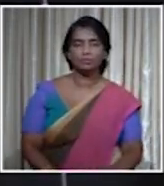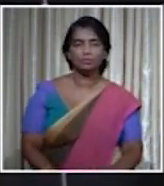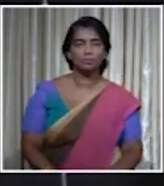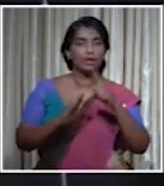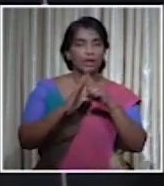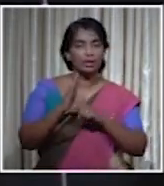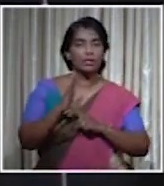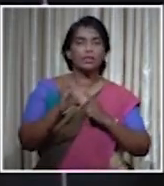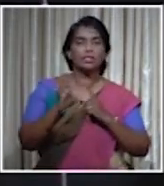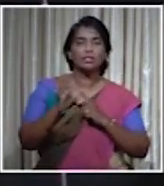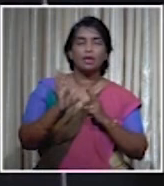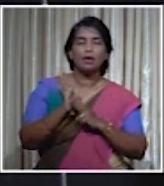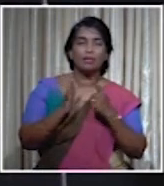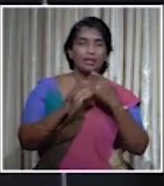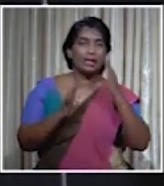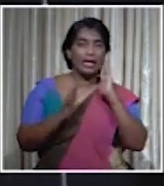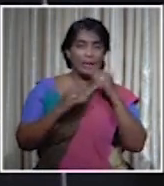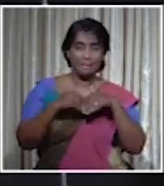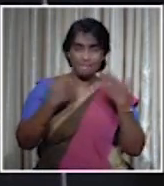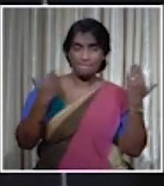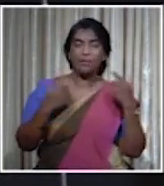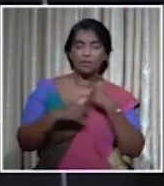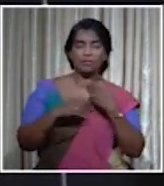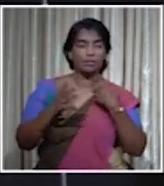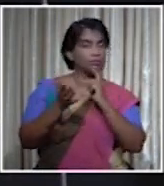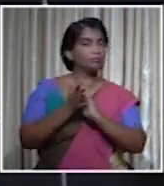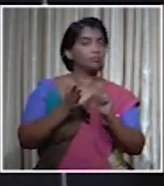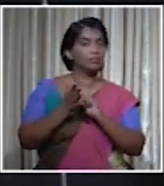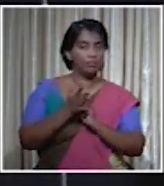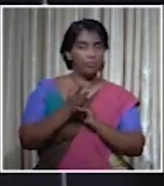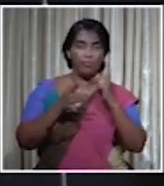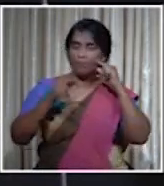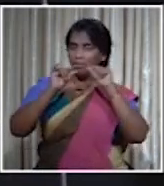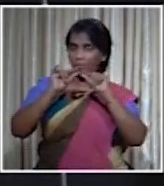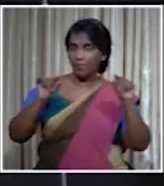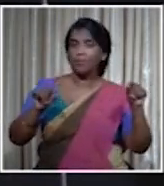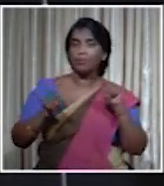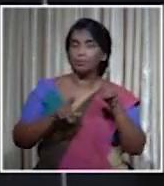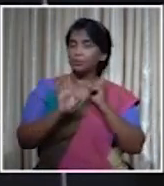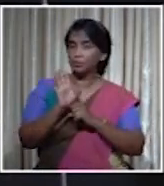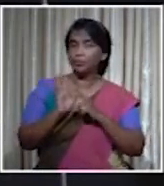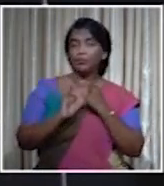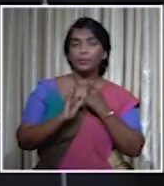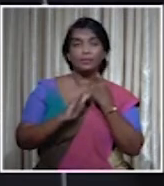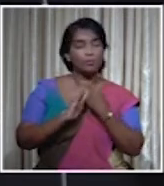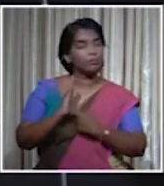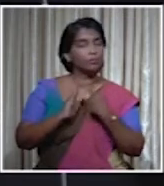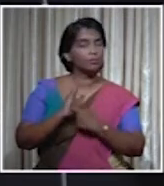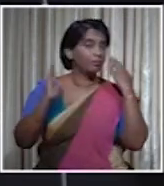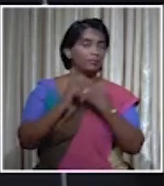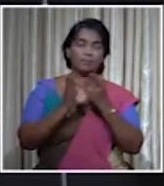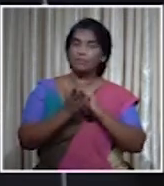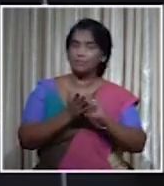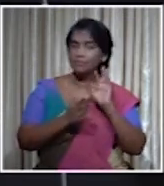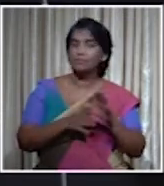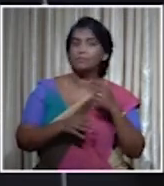the Sunday Times. He normally writes his column on particularly on legal matters. He had been a former member of the Constitutional Council.